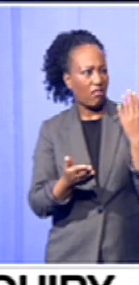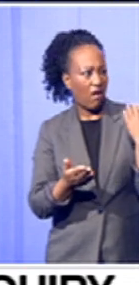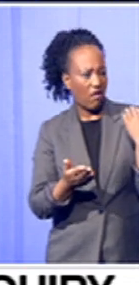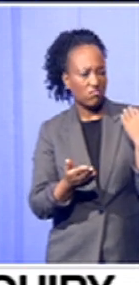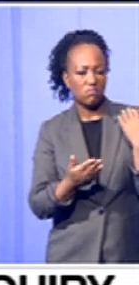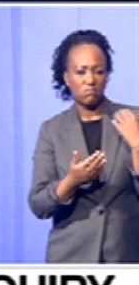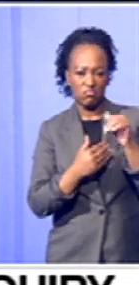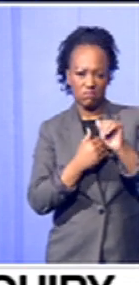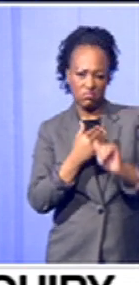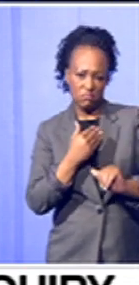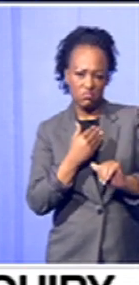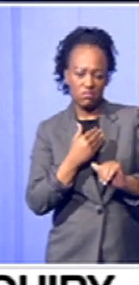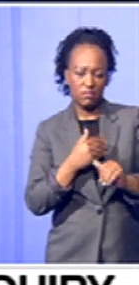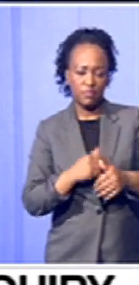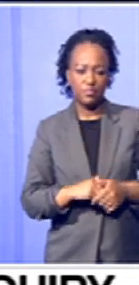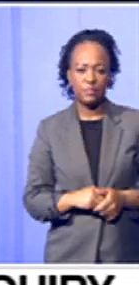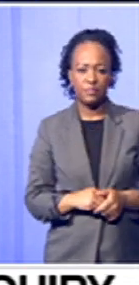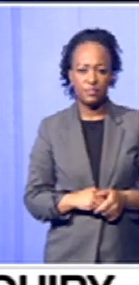month.